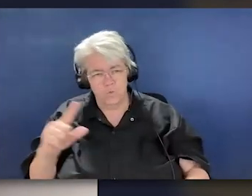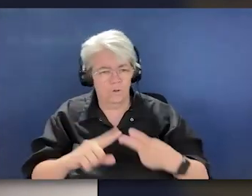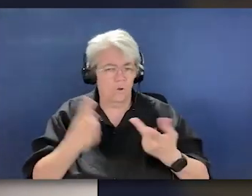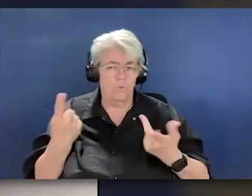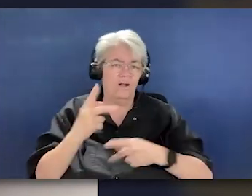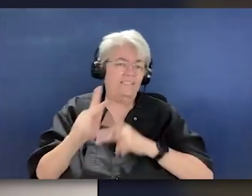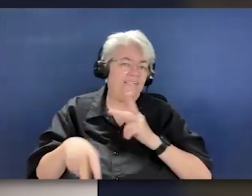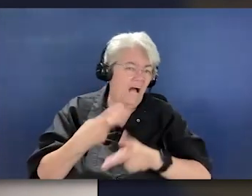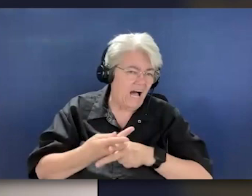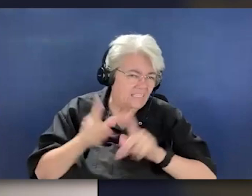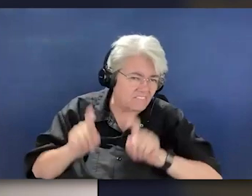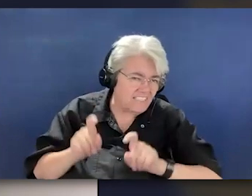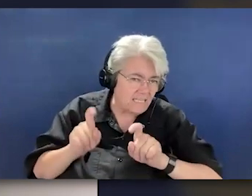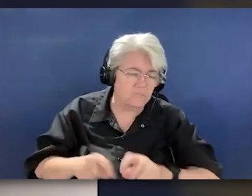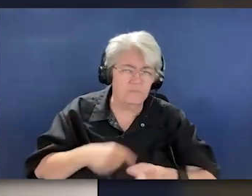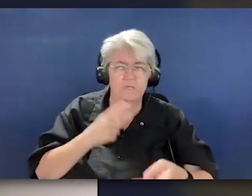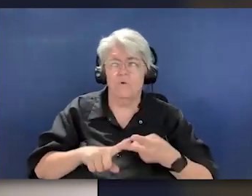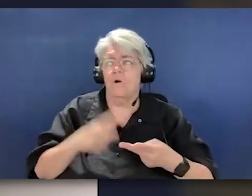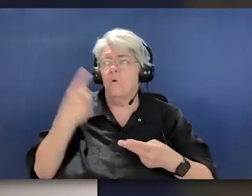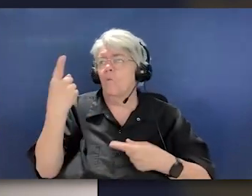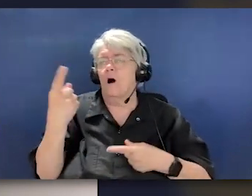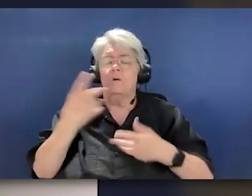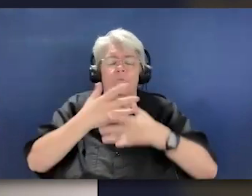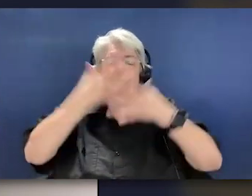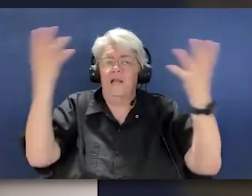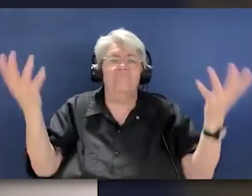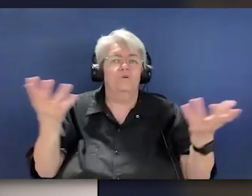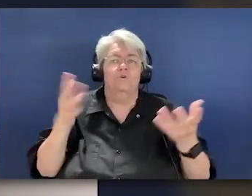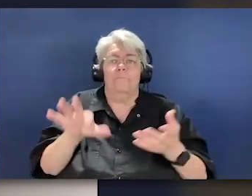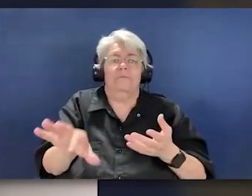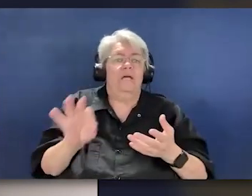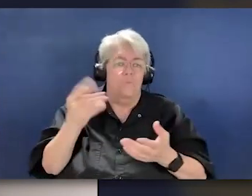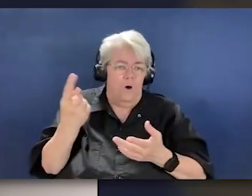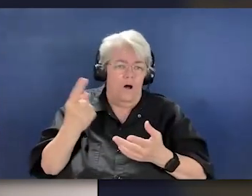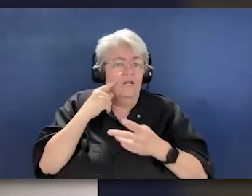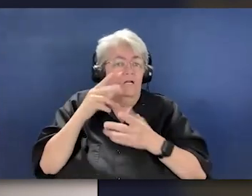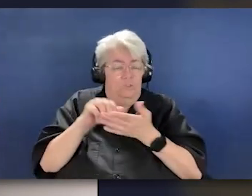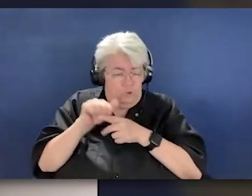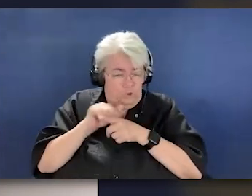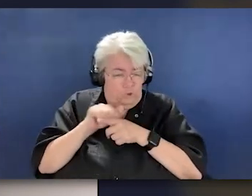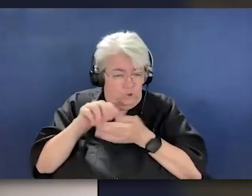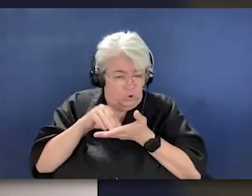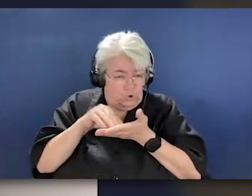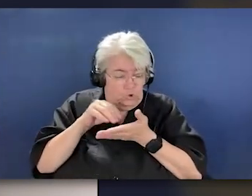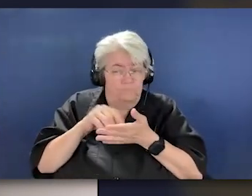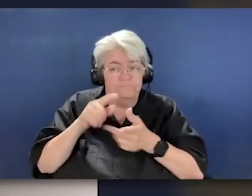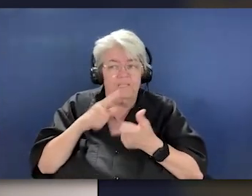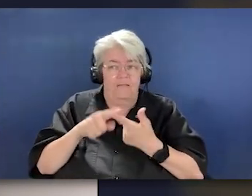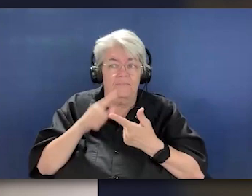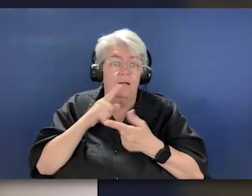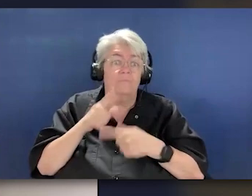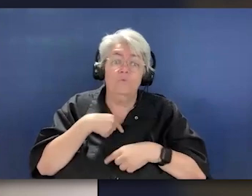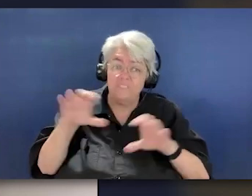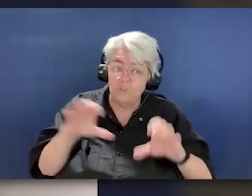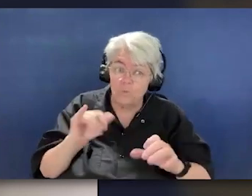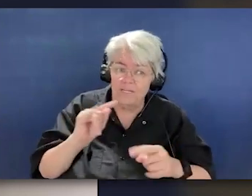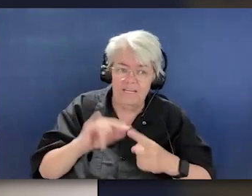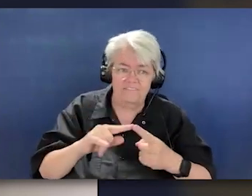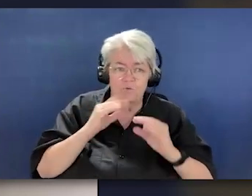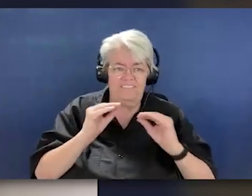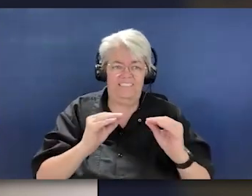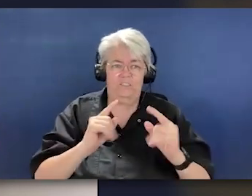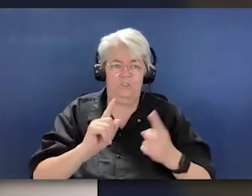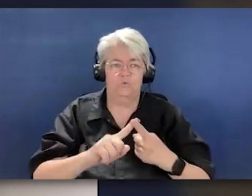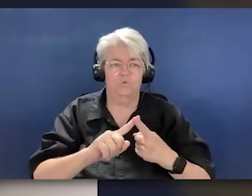of assessment, maybe it's one, whatever it is, but you're more likely to do it if you're teaching it